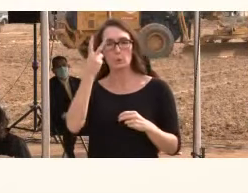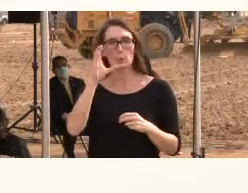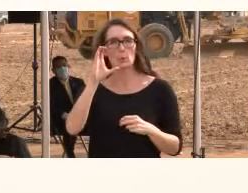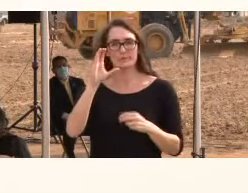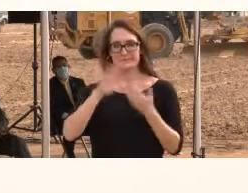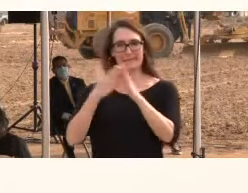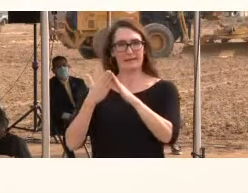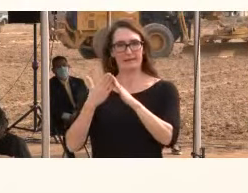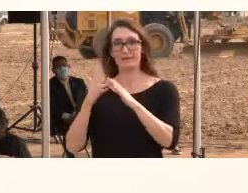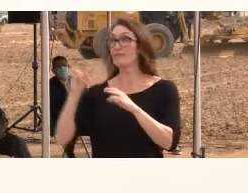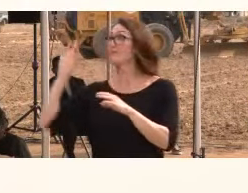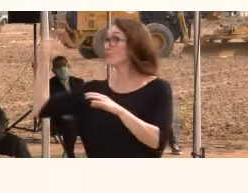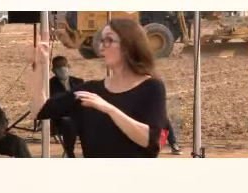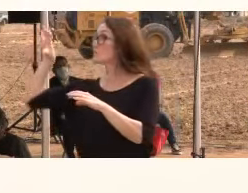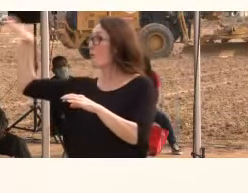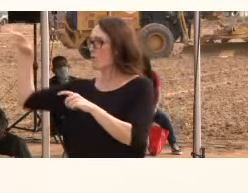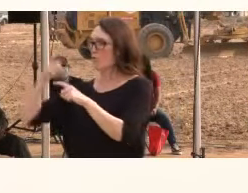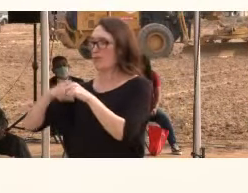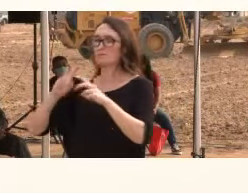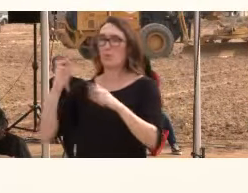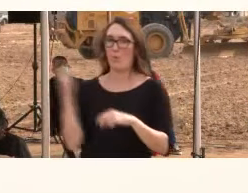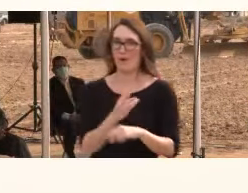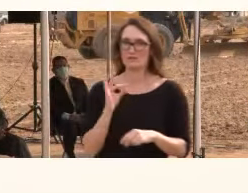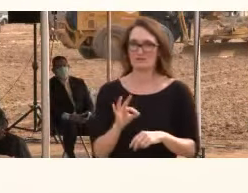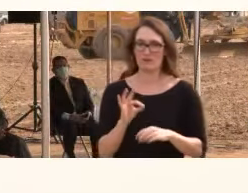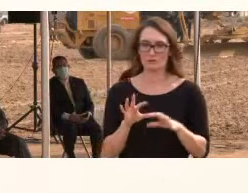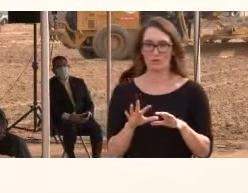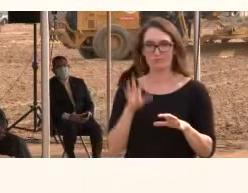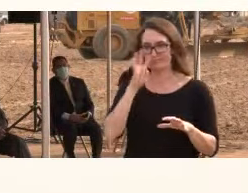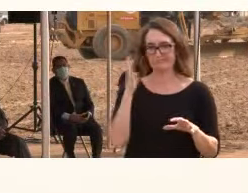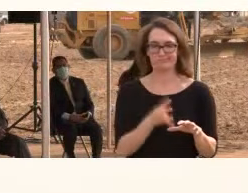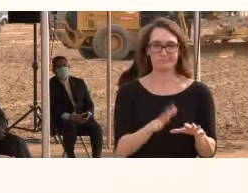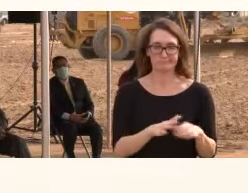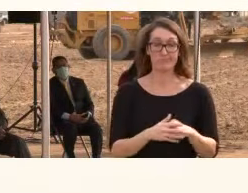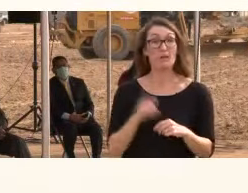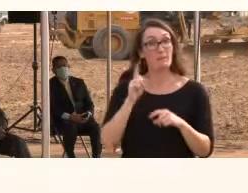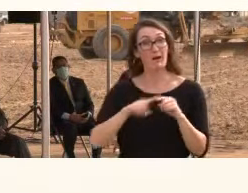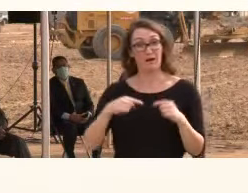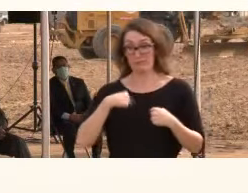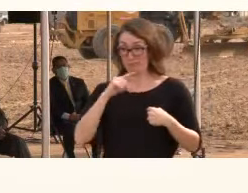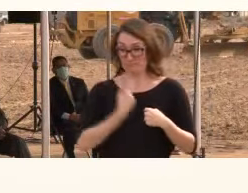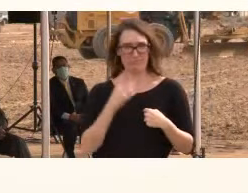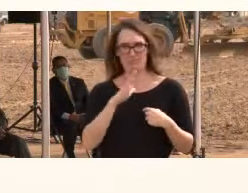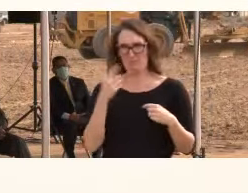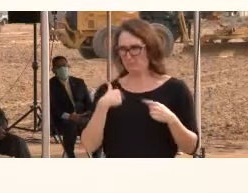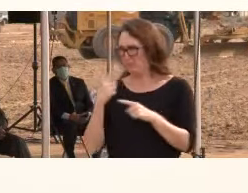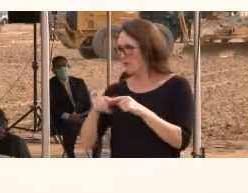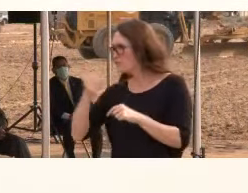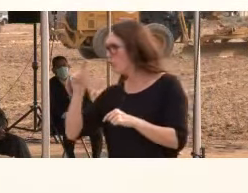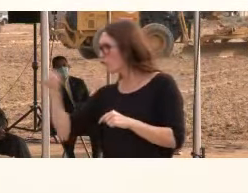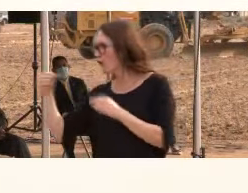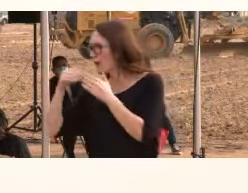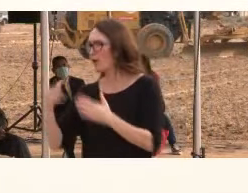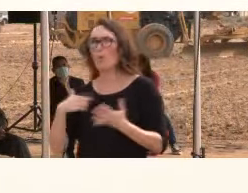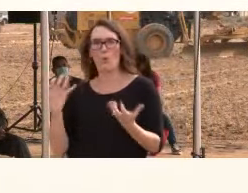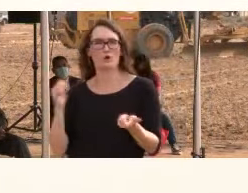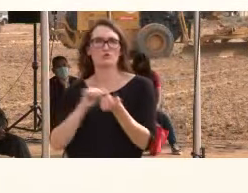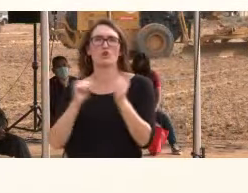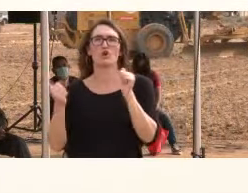one thing that many leaders like myself are doing is we're working to change that